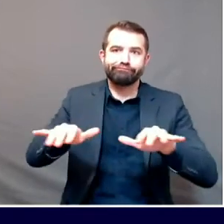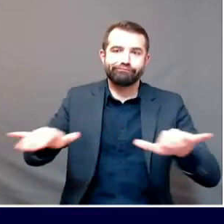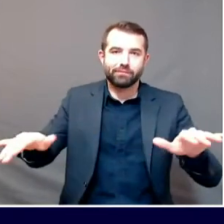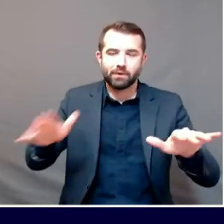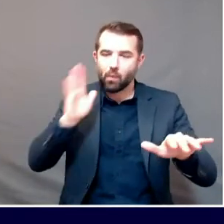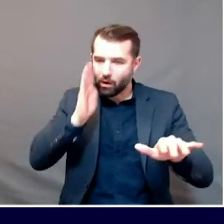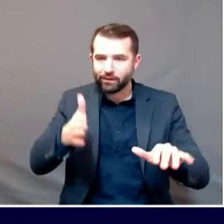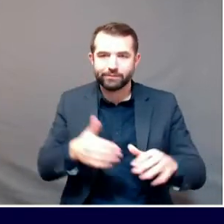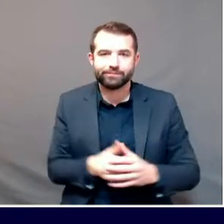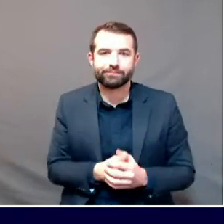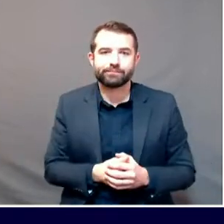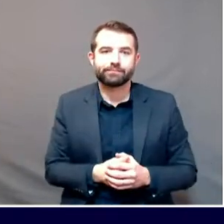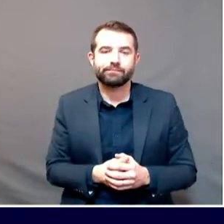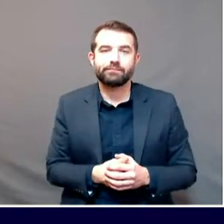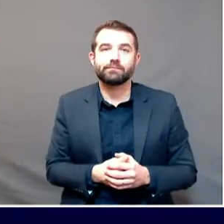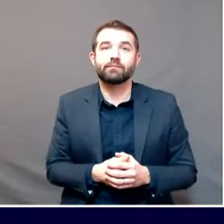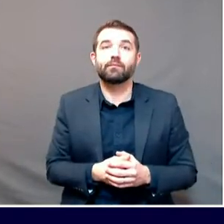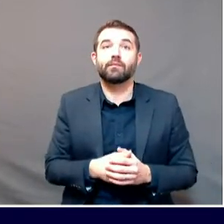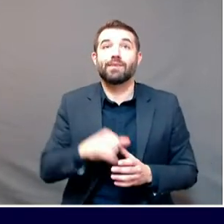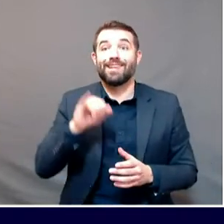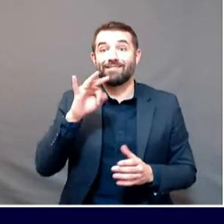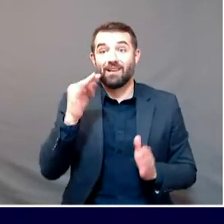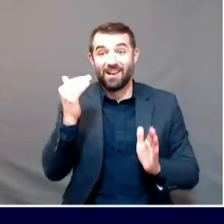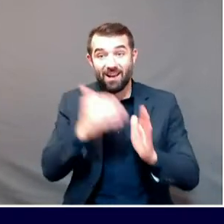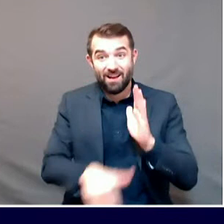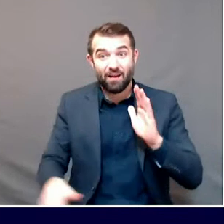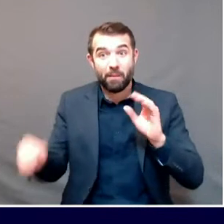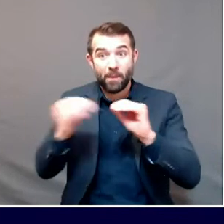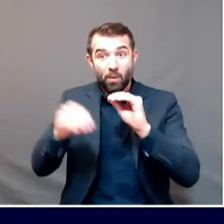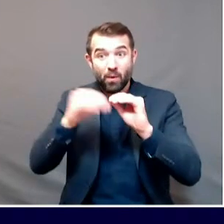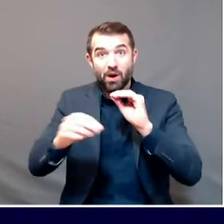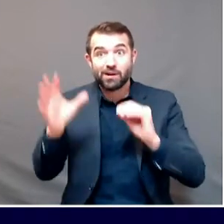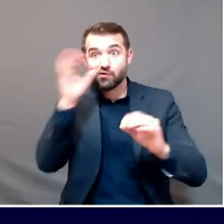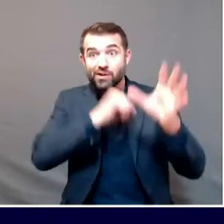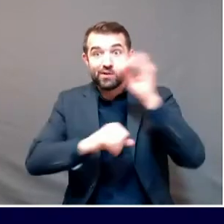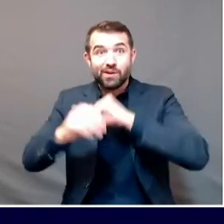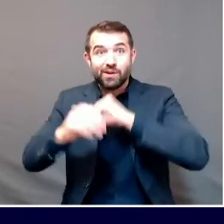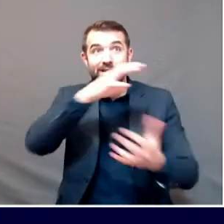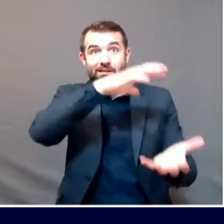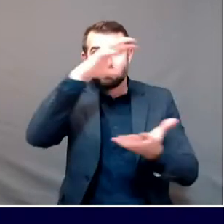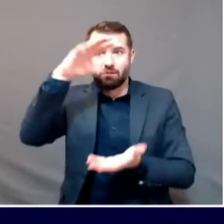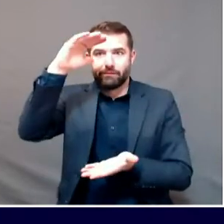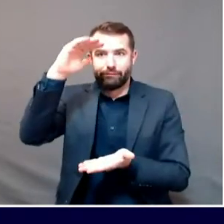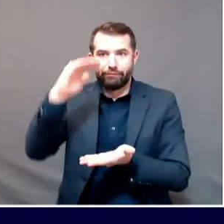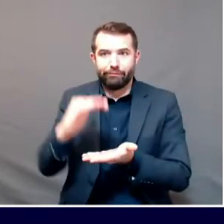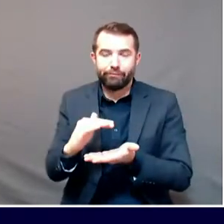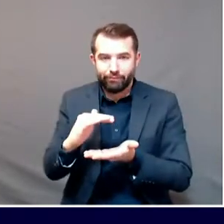If that were to persist, it's possible, Patrick, that there would be further going ripple effects, though.